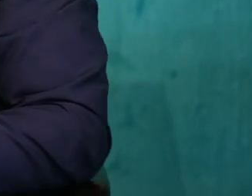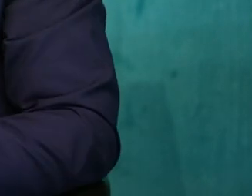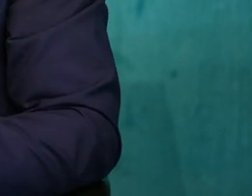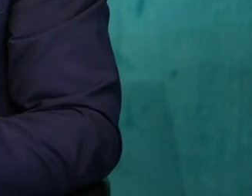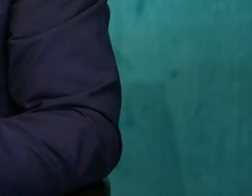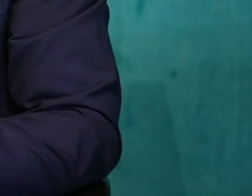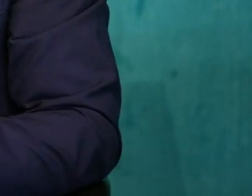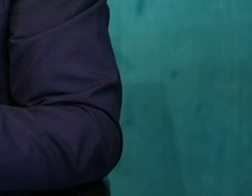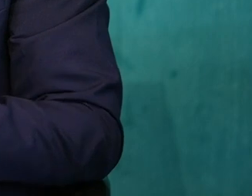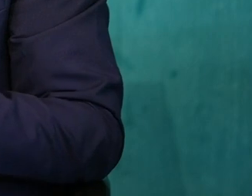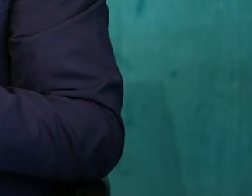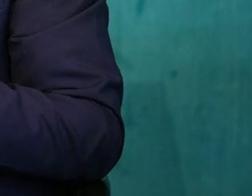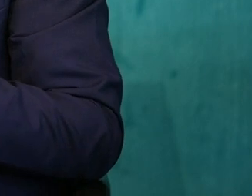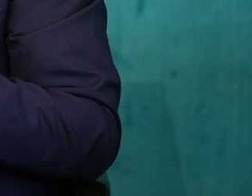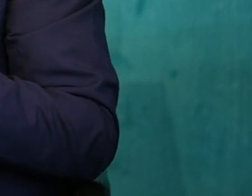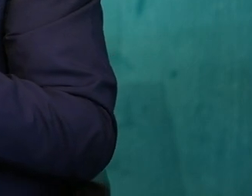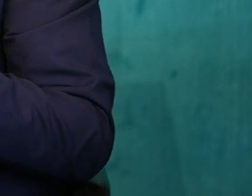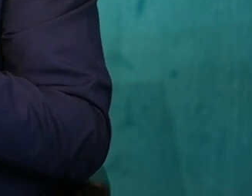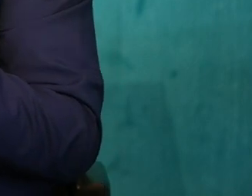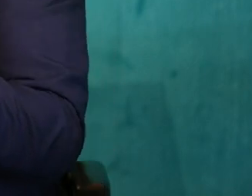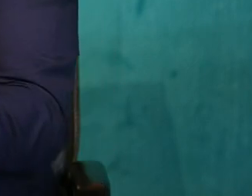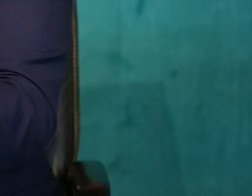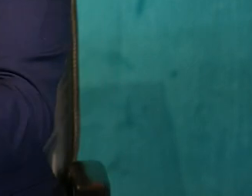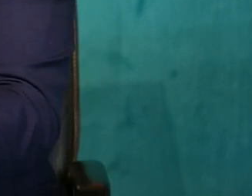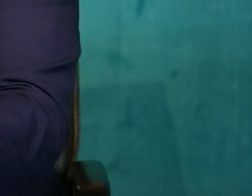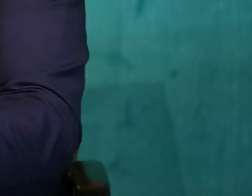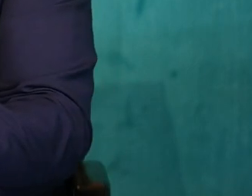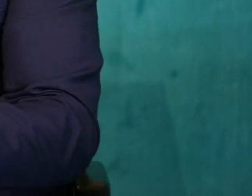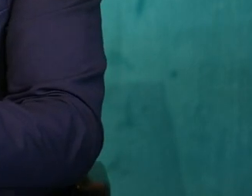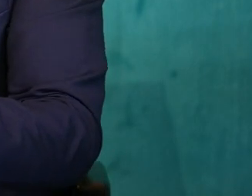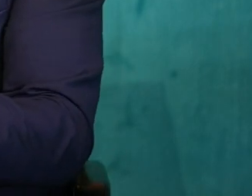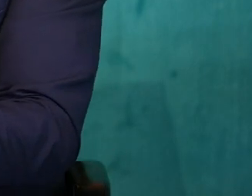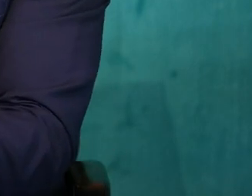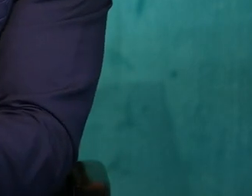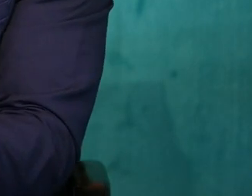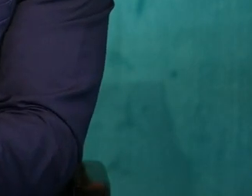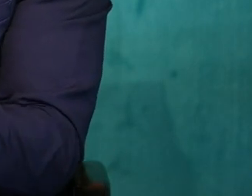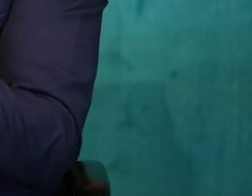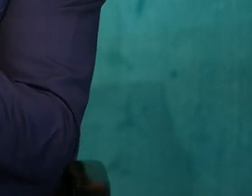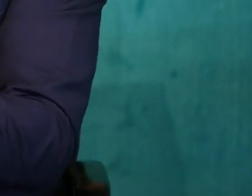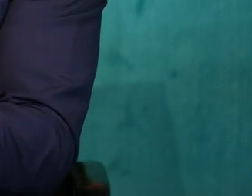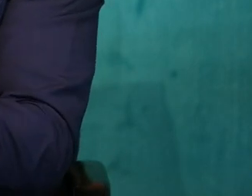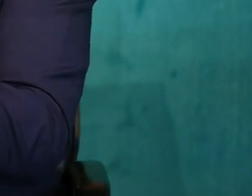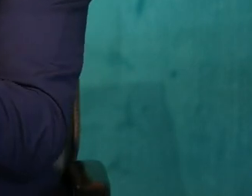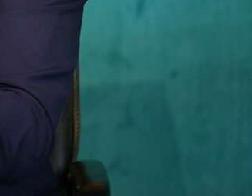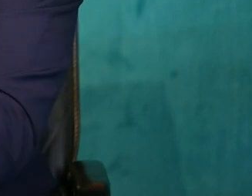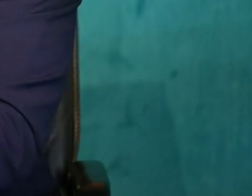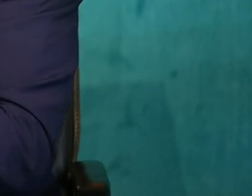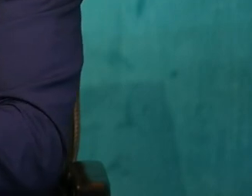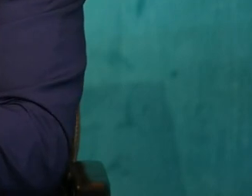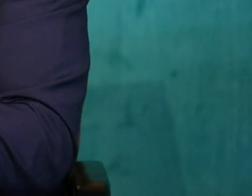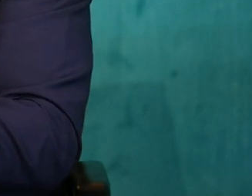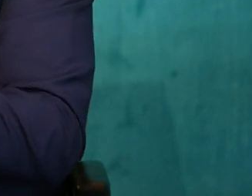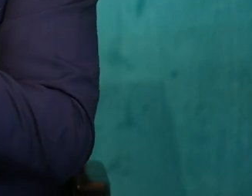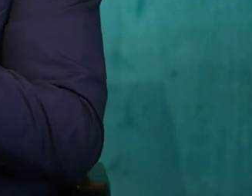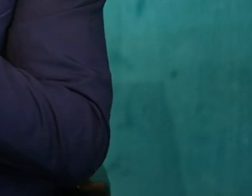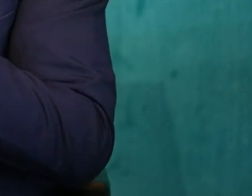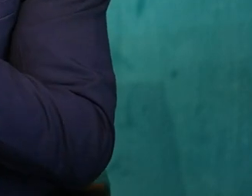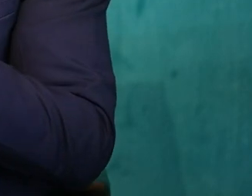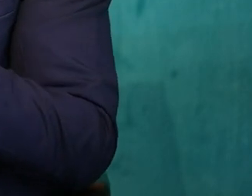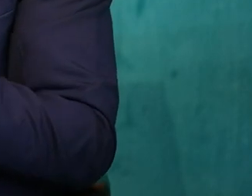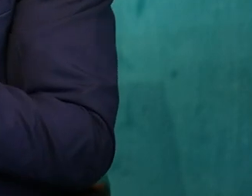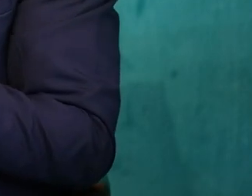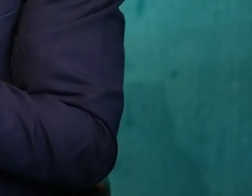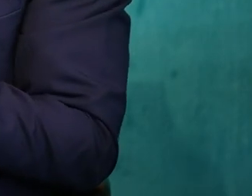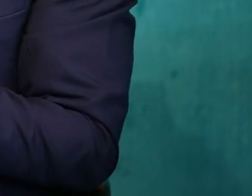of it. Sure. Even the... When we have looked at the fundamental belief number 8, the great controversy, this